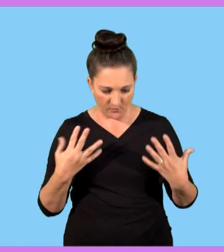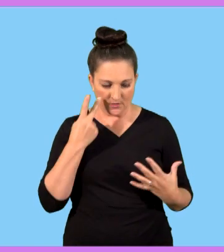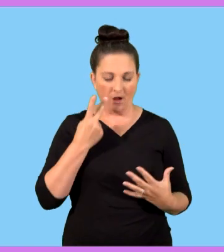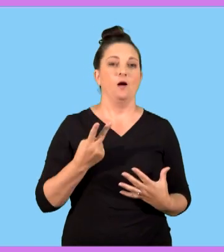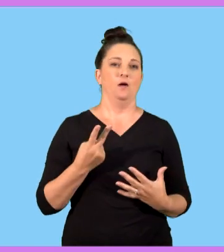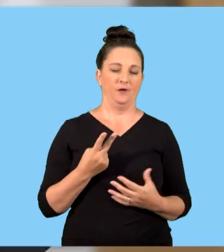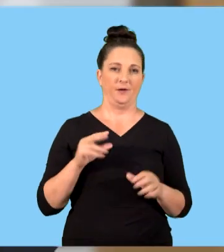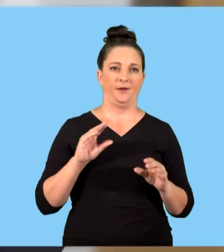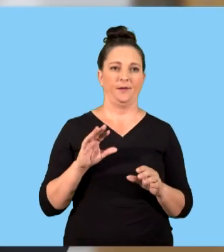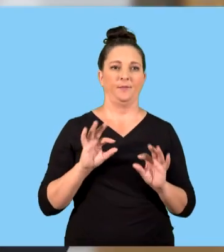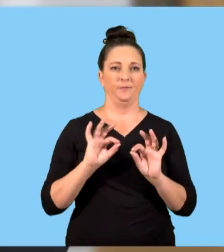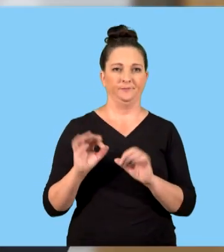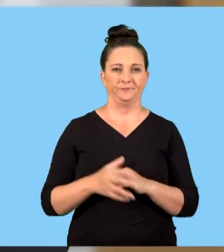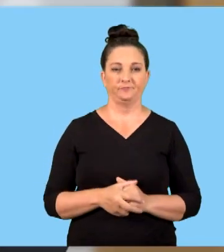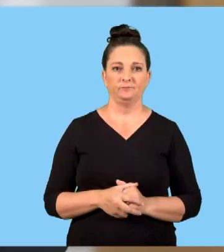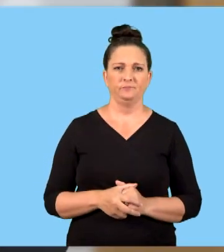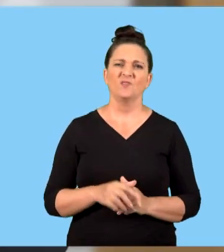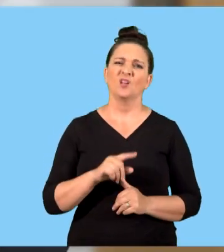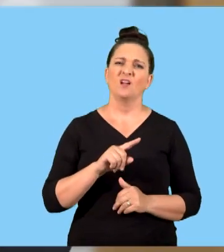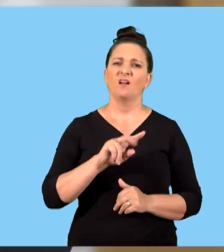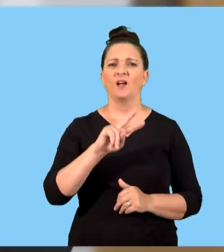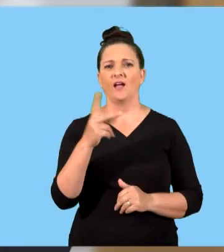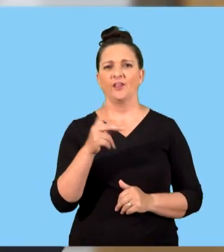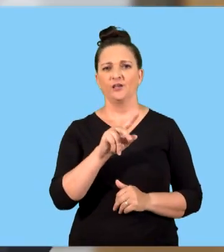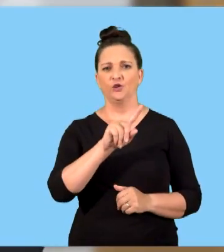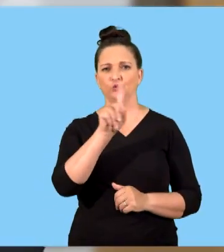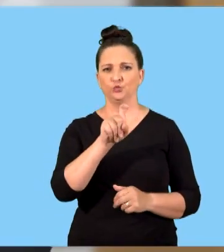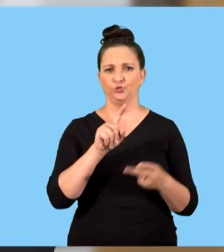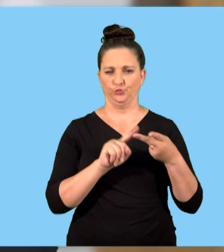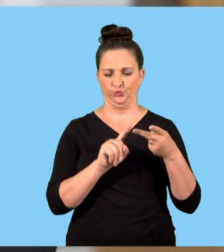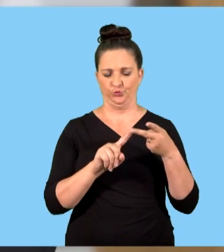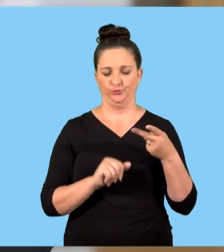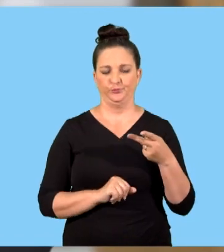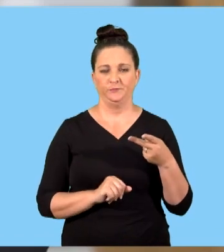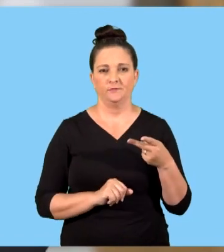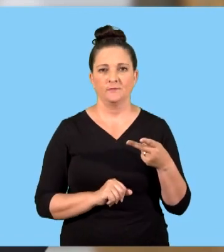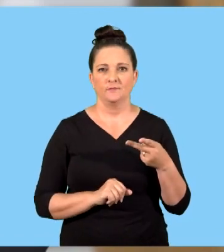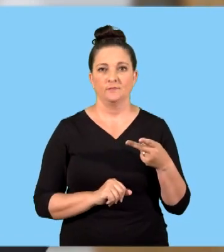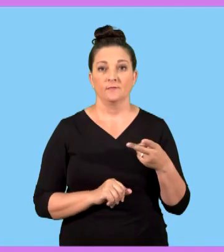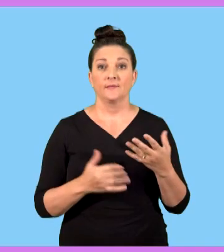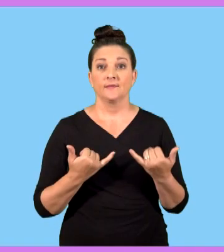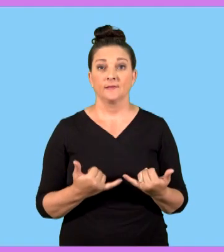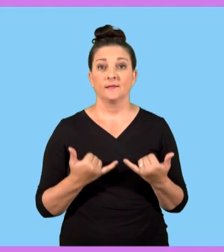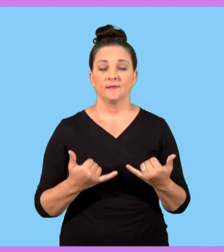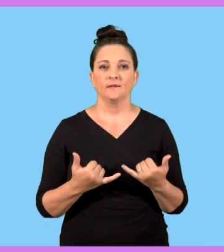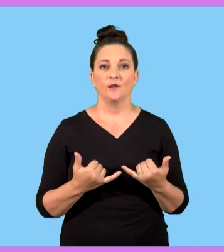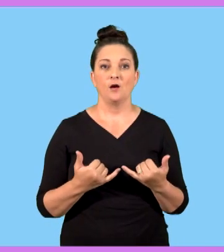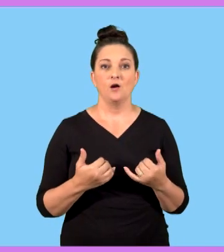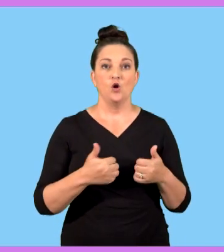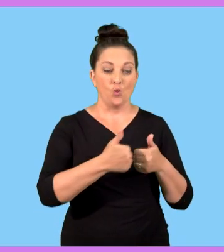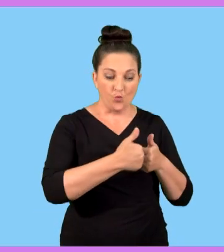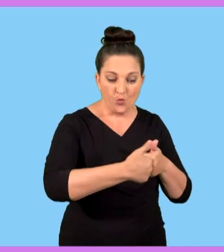do I see. Okay, let us look at another question. In question number 2, we are saying write down the